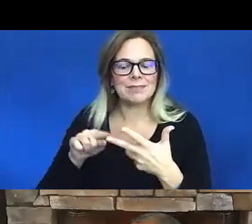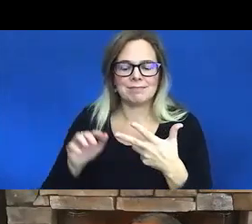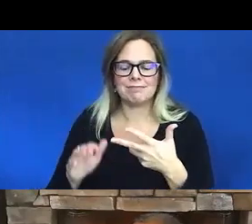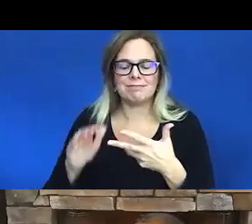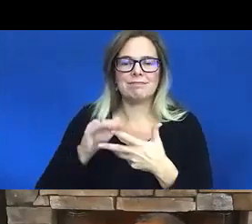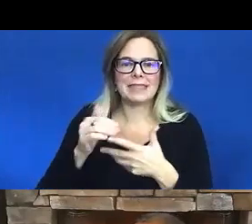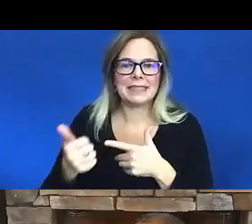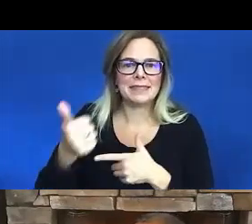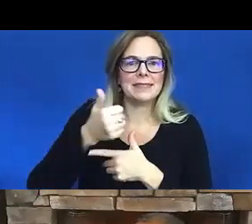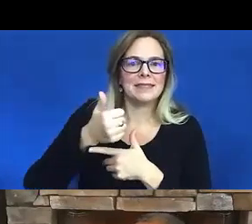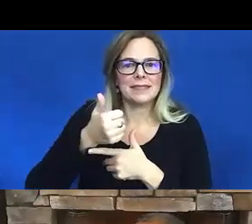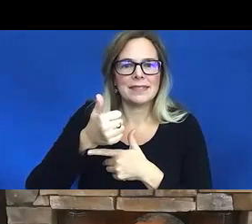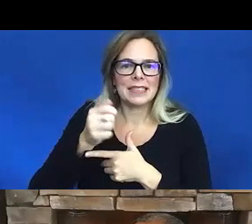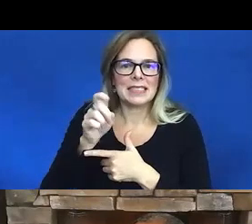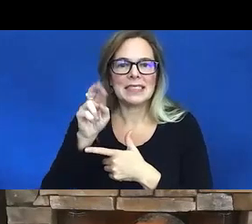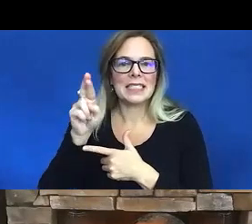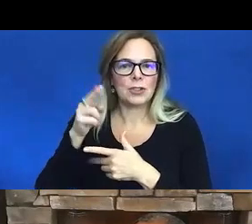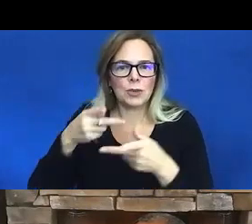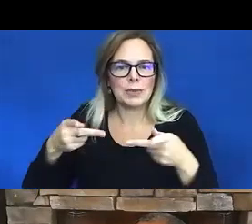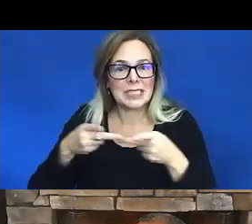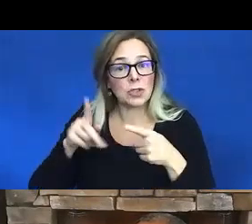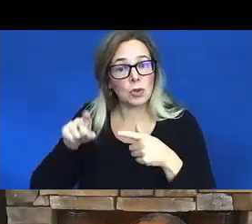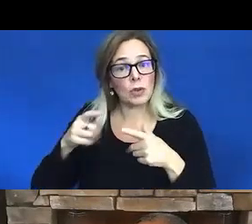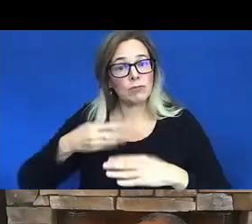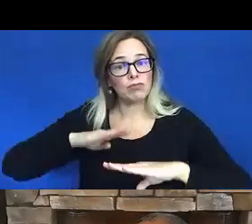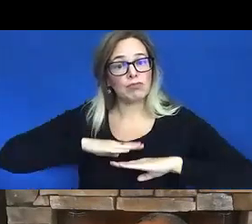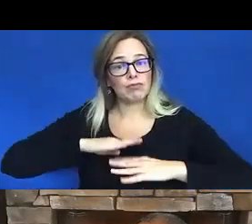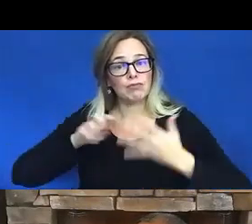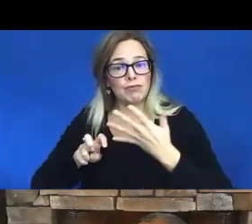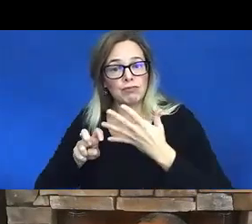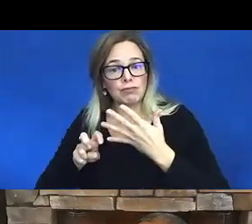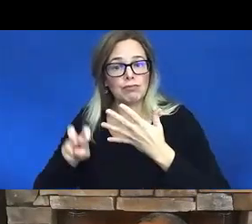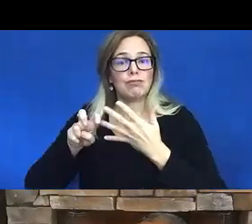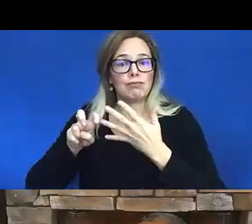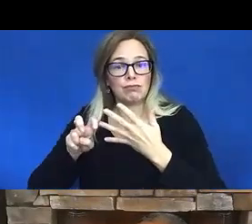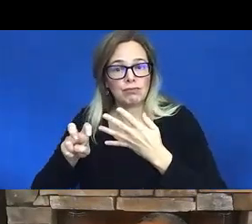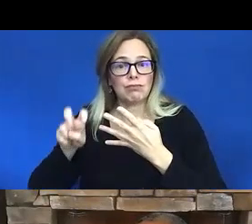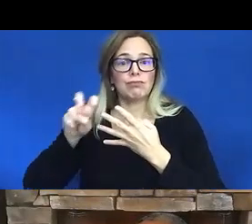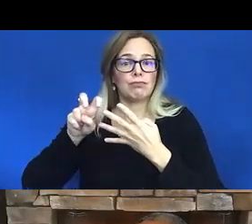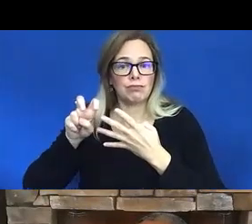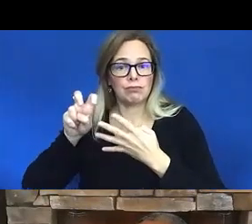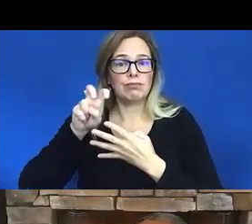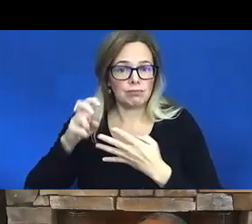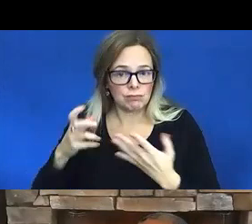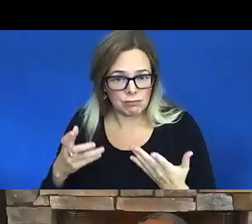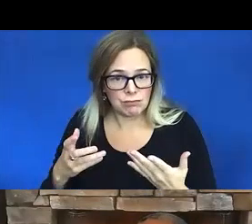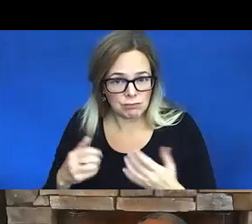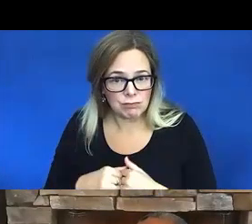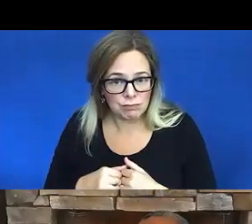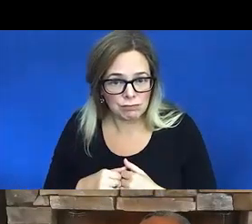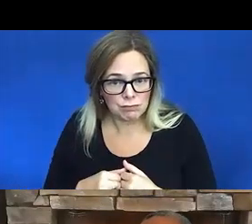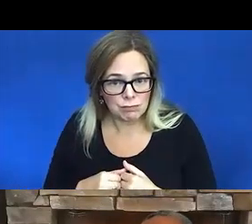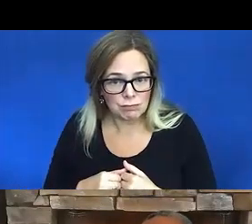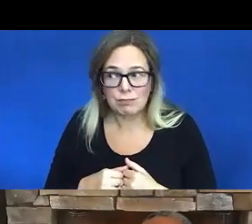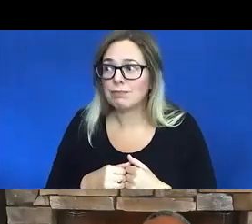will have to complete some requirements to get from level 1 to intermediate, and from intermediate